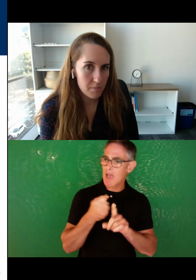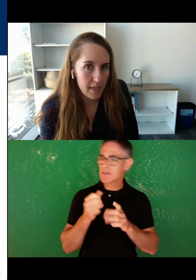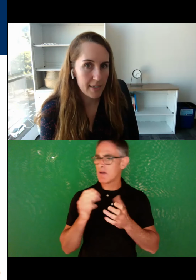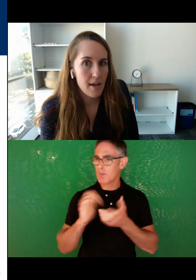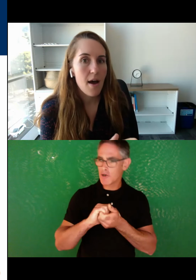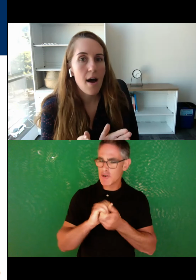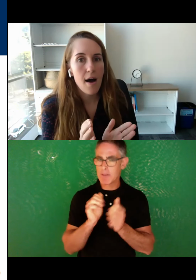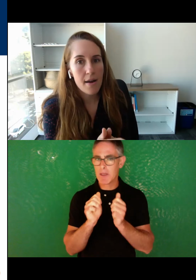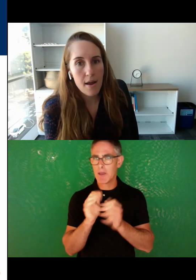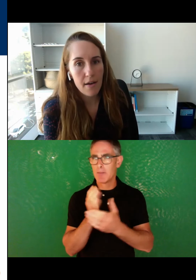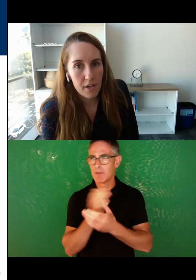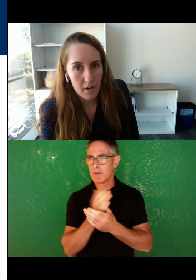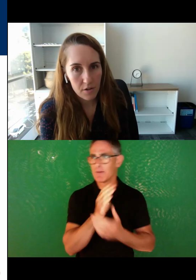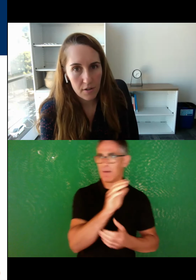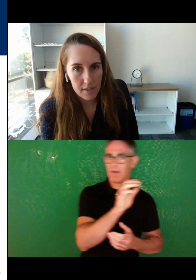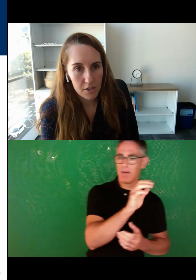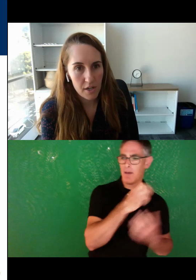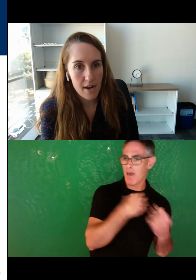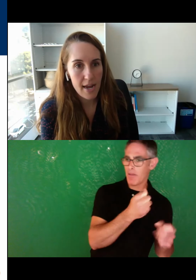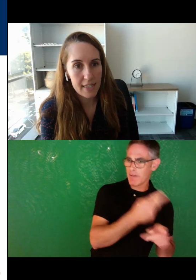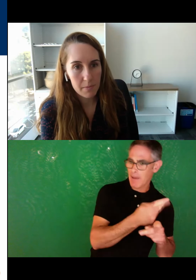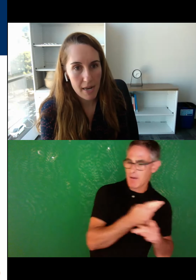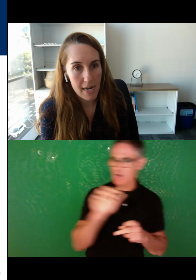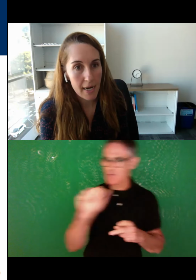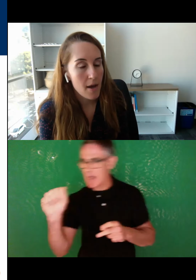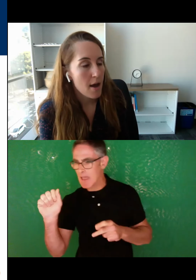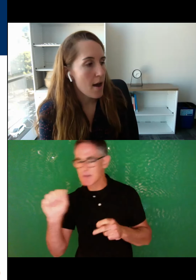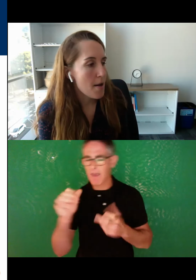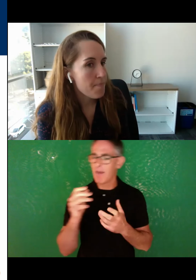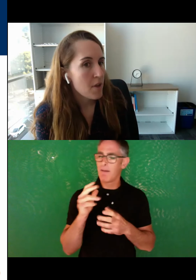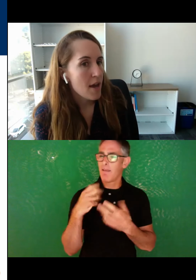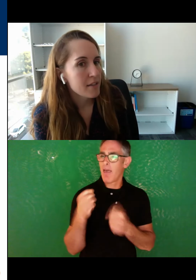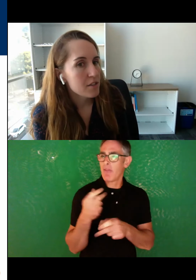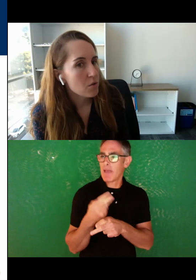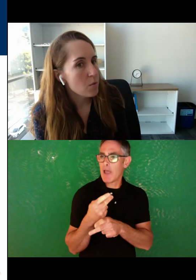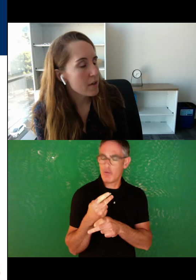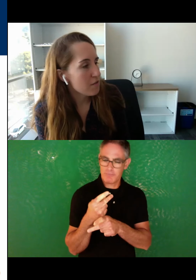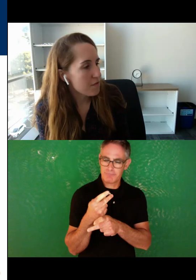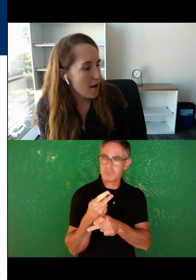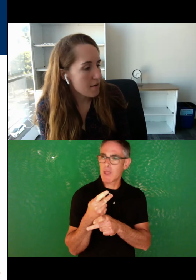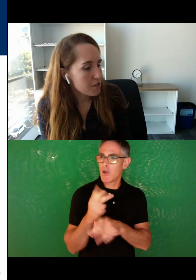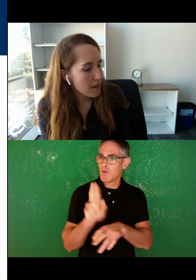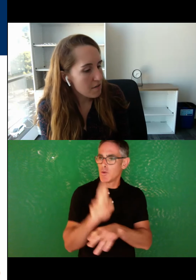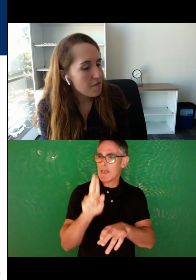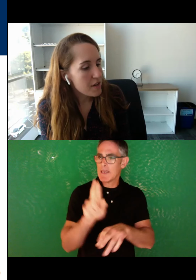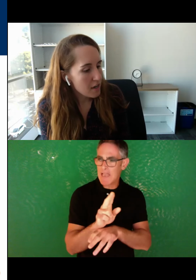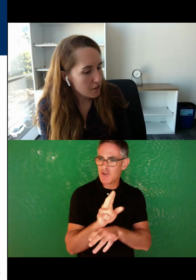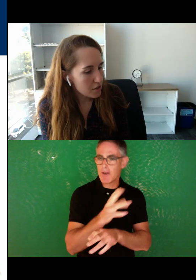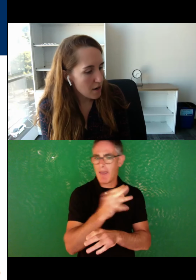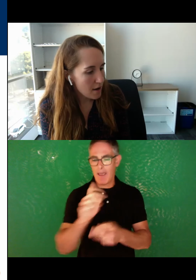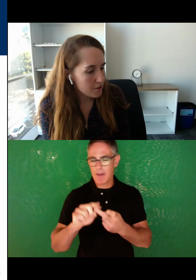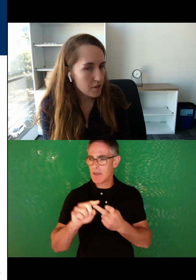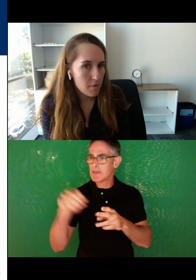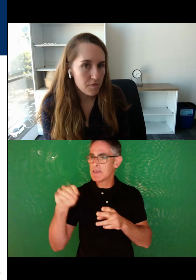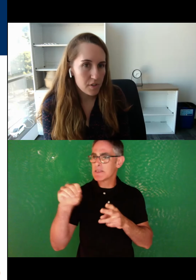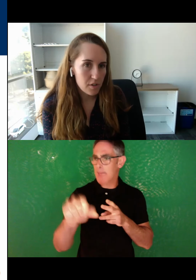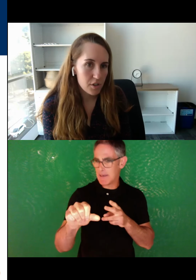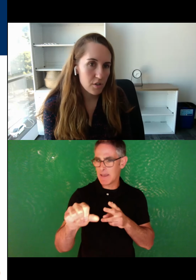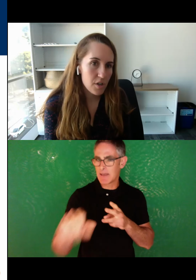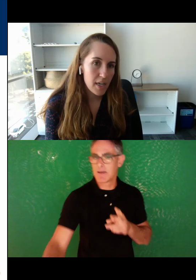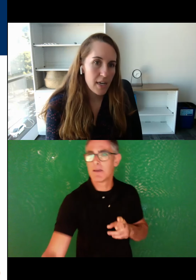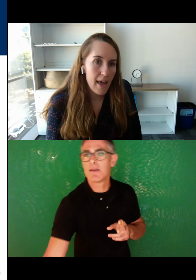and AAAs on healthcare utilization and spending. And so we've just kind of finished a stream